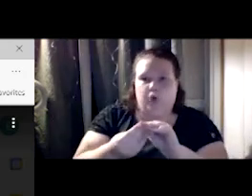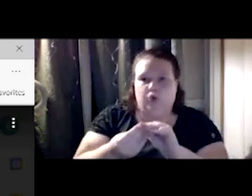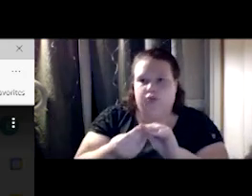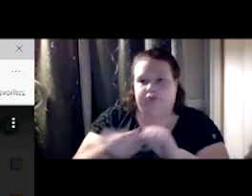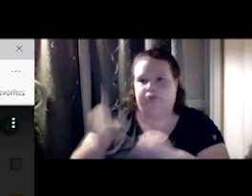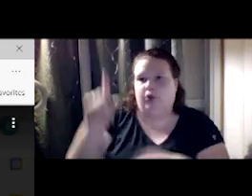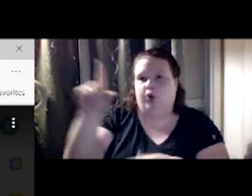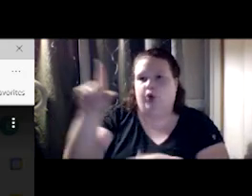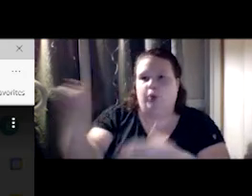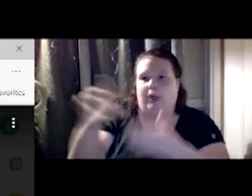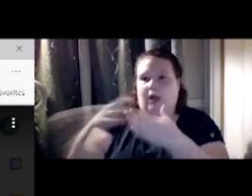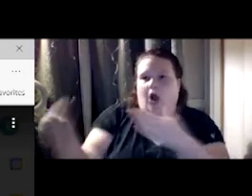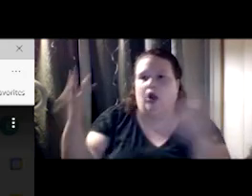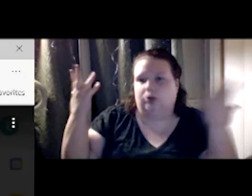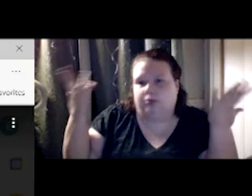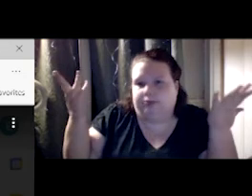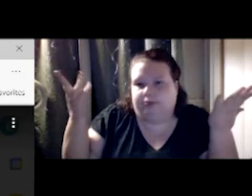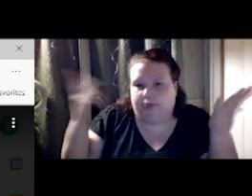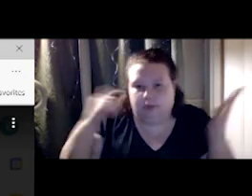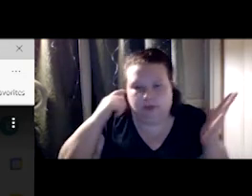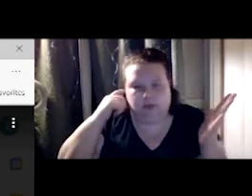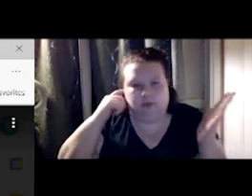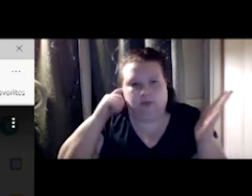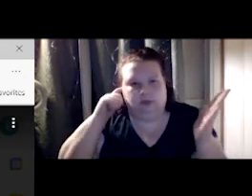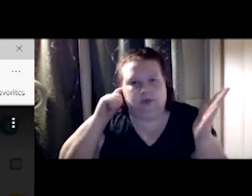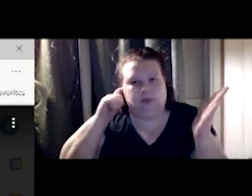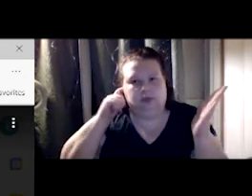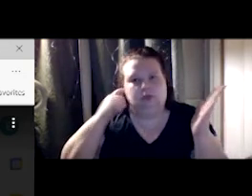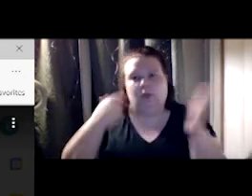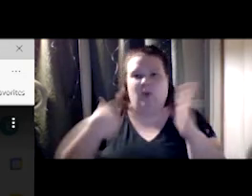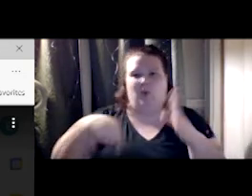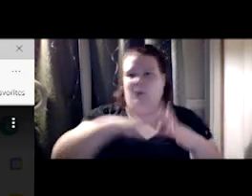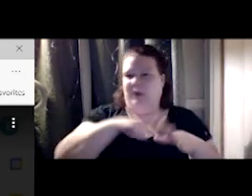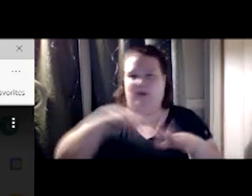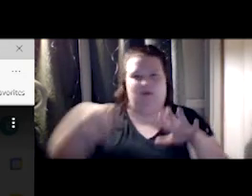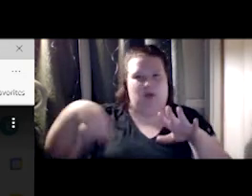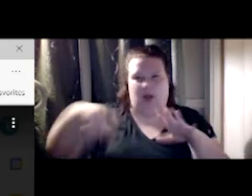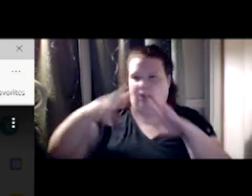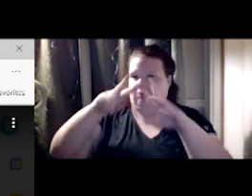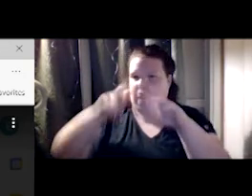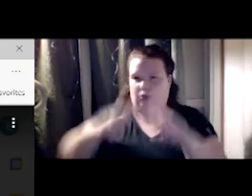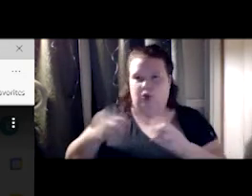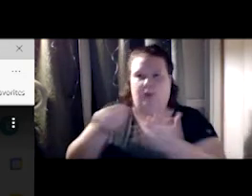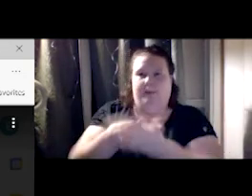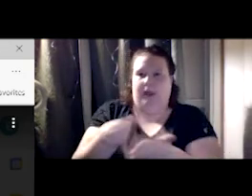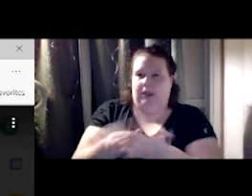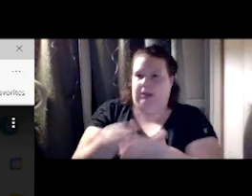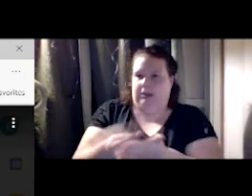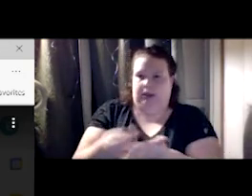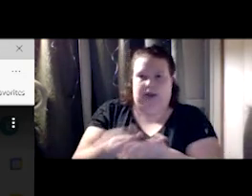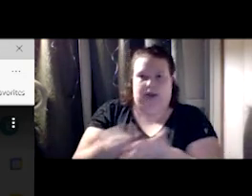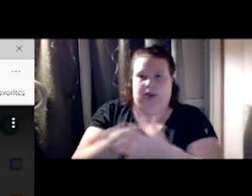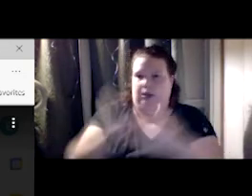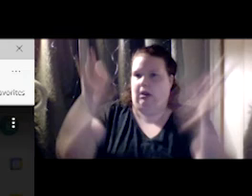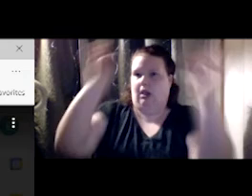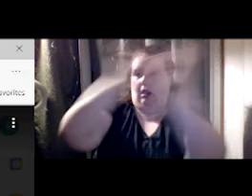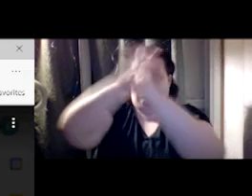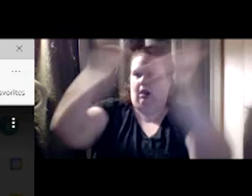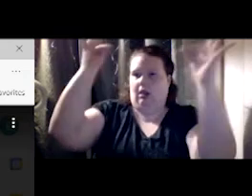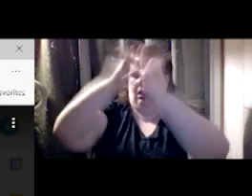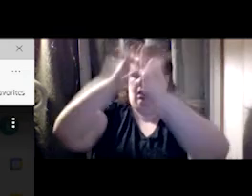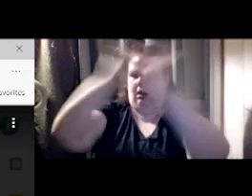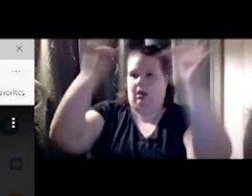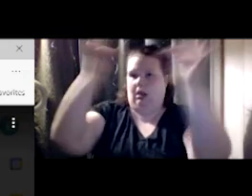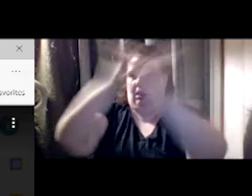not done that fact finding just yet on researching what the tax impact would be on the community. Right